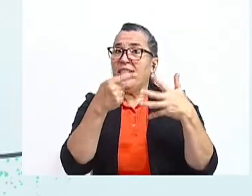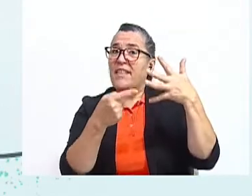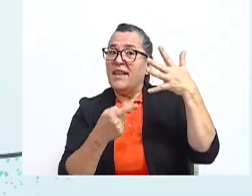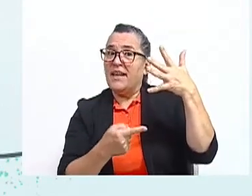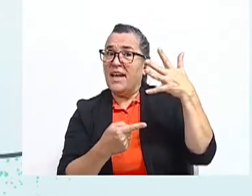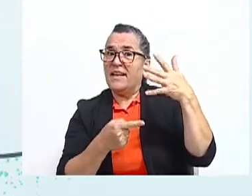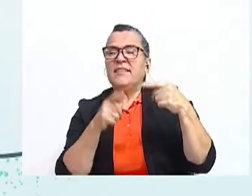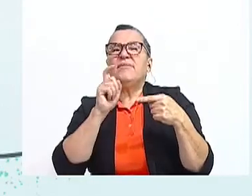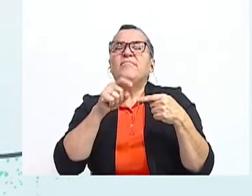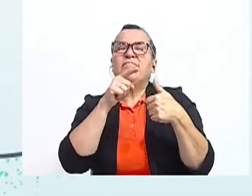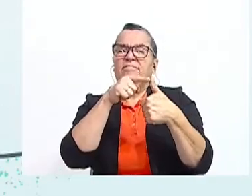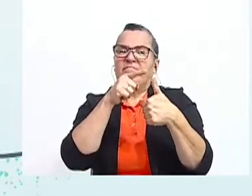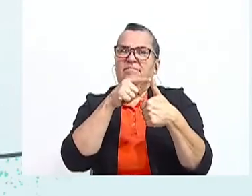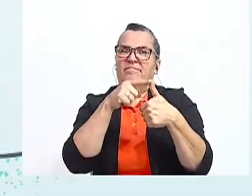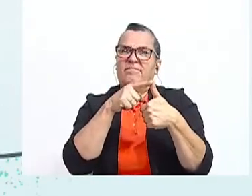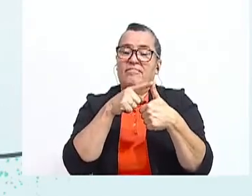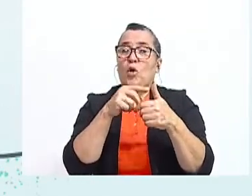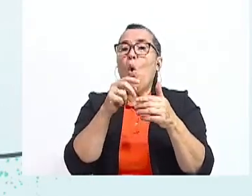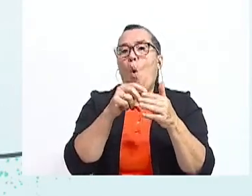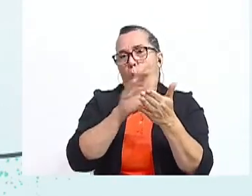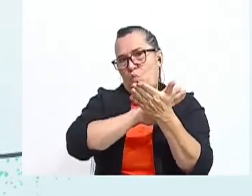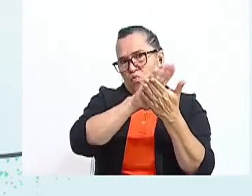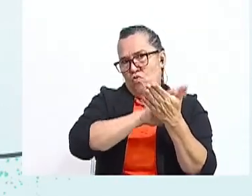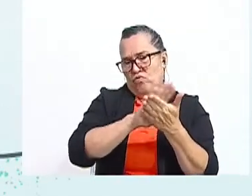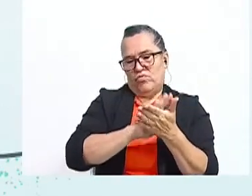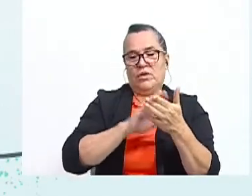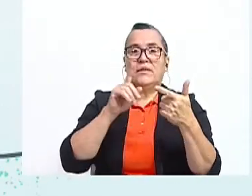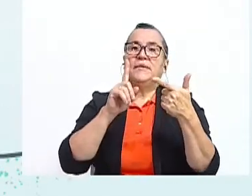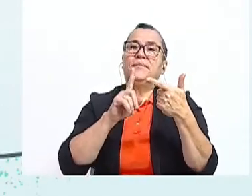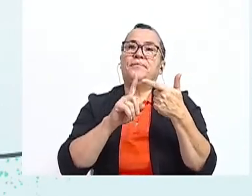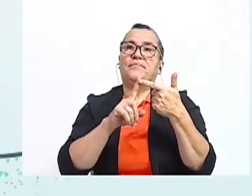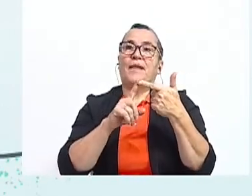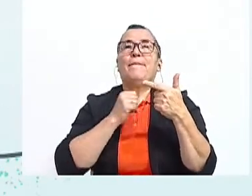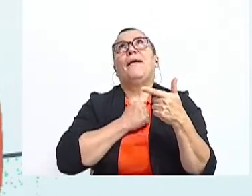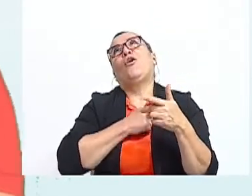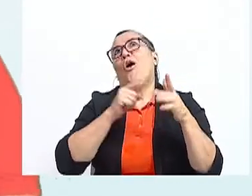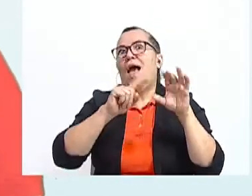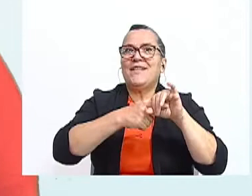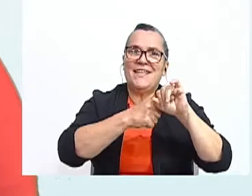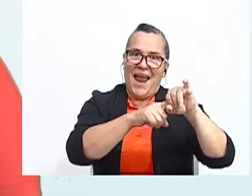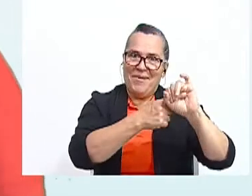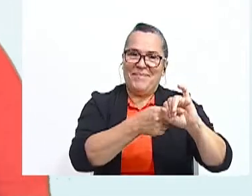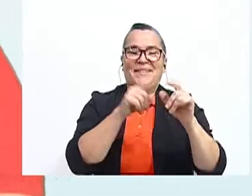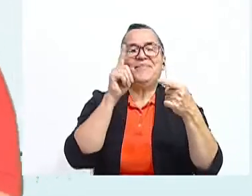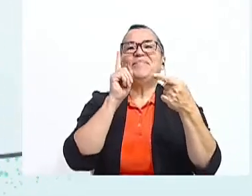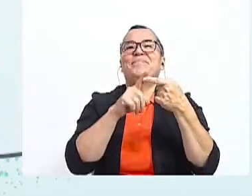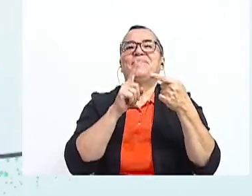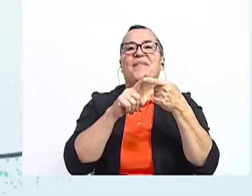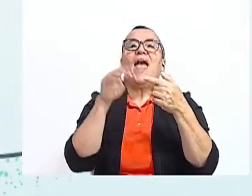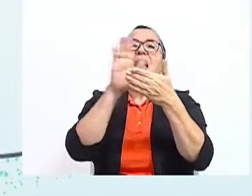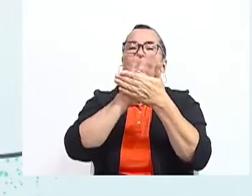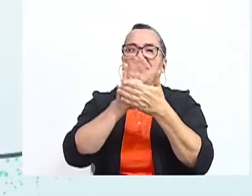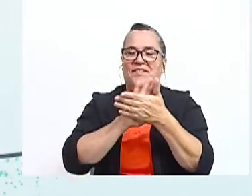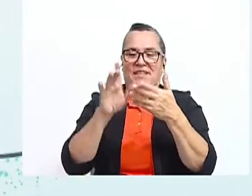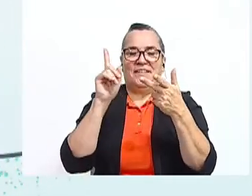gonna need an eraser, a sharpener, an eraser,